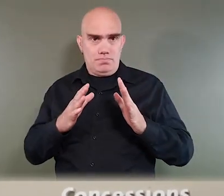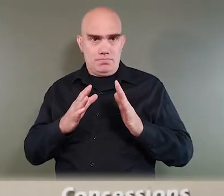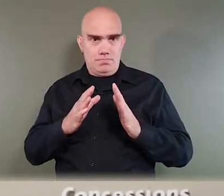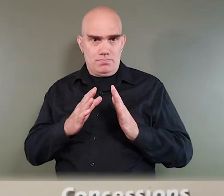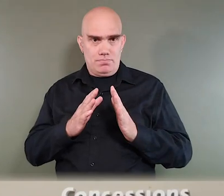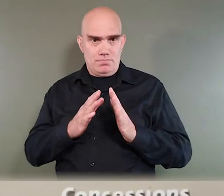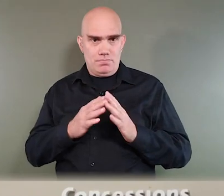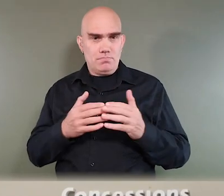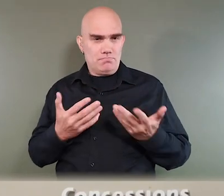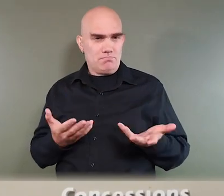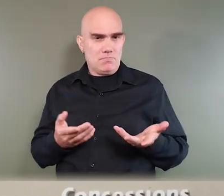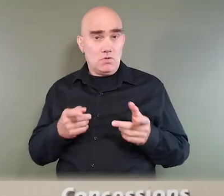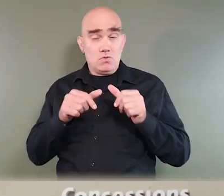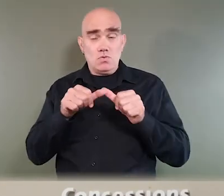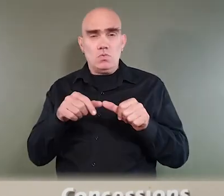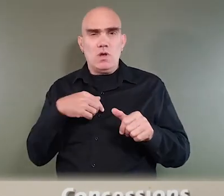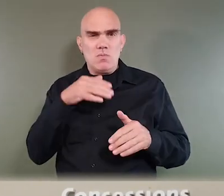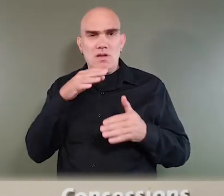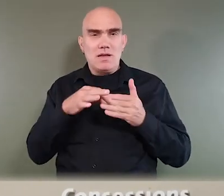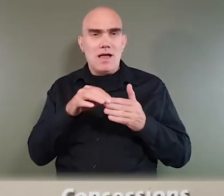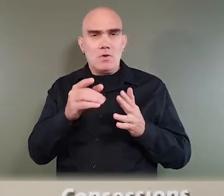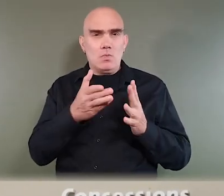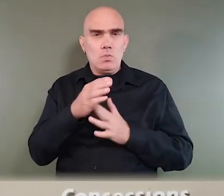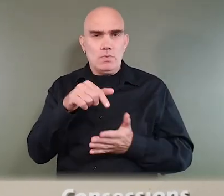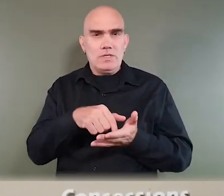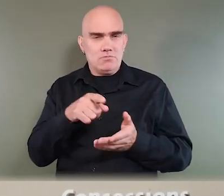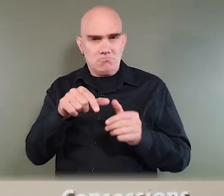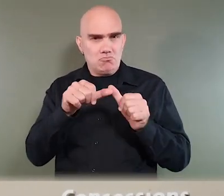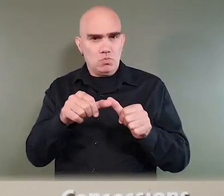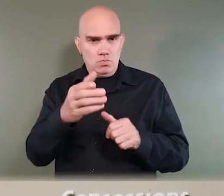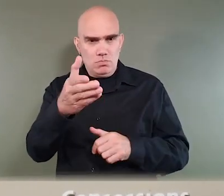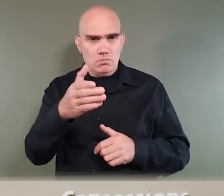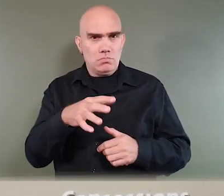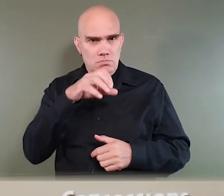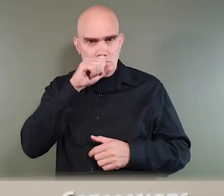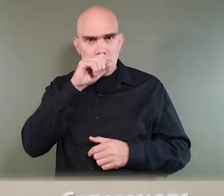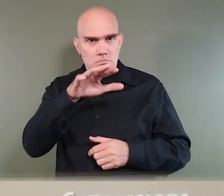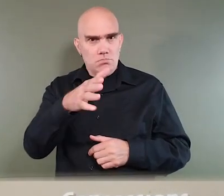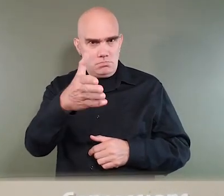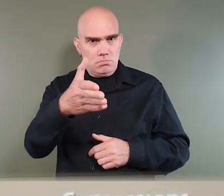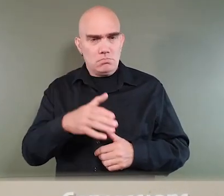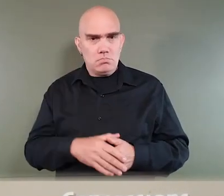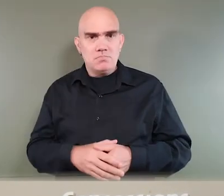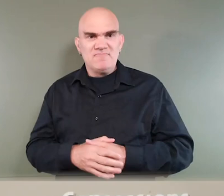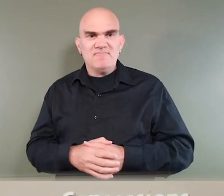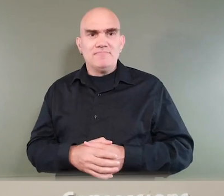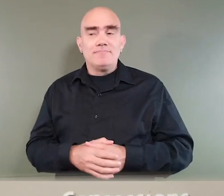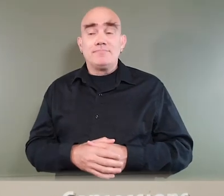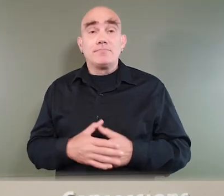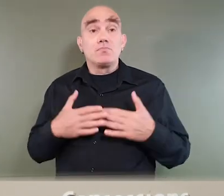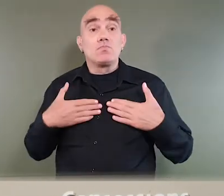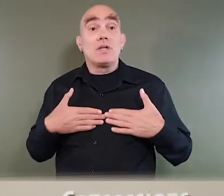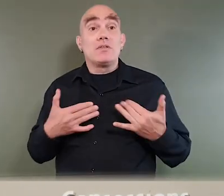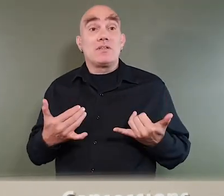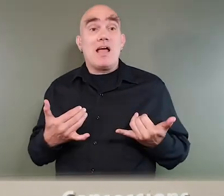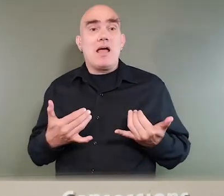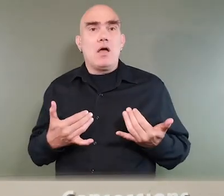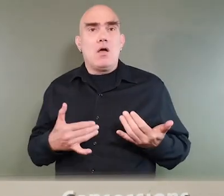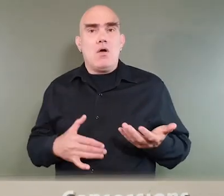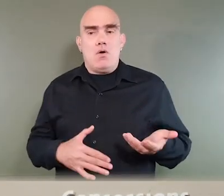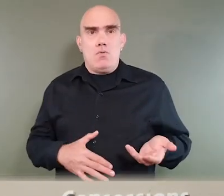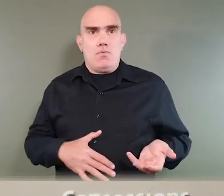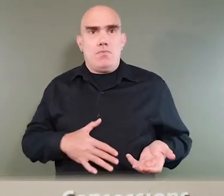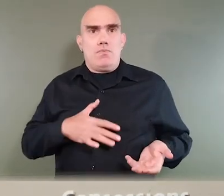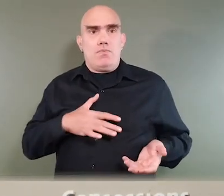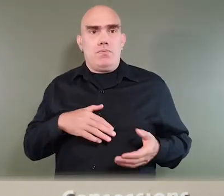You continue, and I'll guide you through this. The breath is rising in the body,